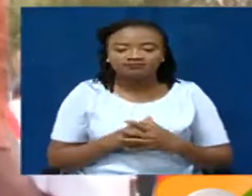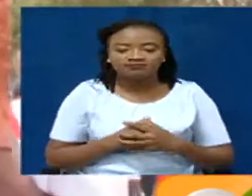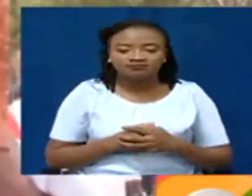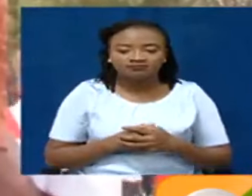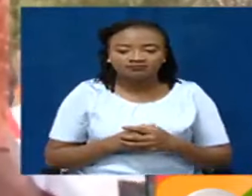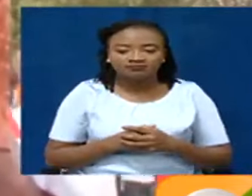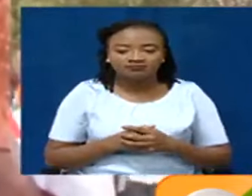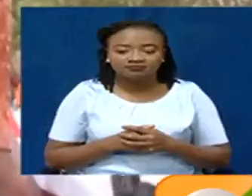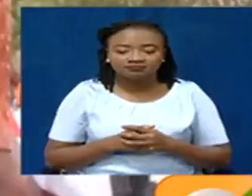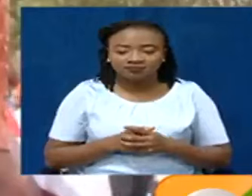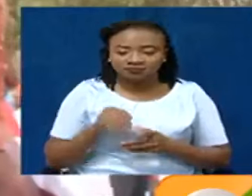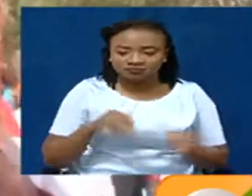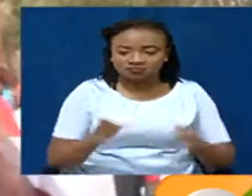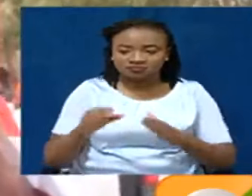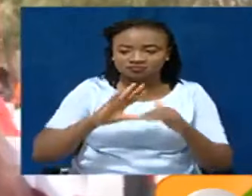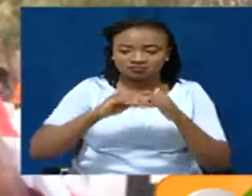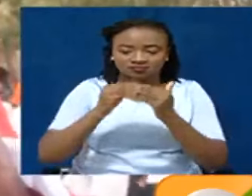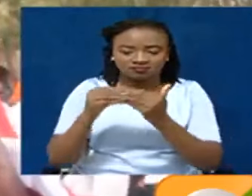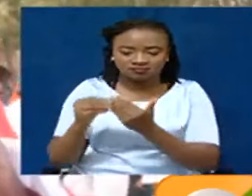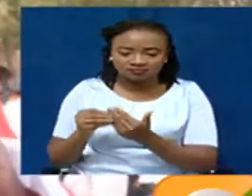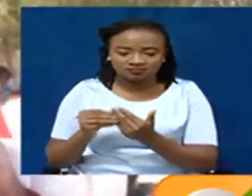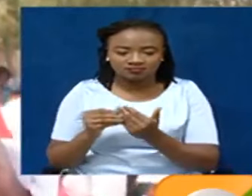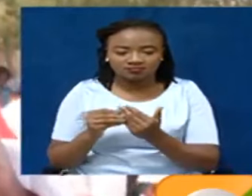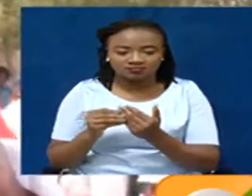ya ku create ile inaitwa checks and balances.